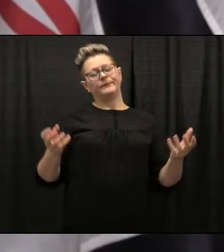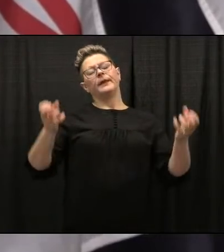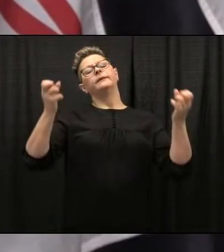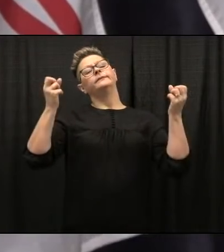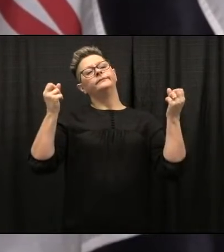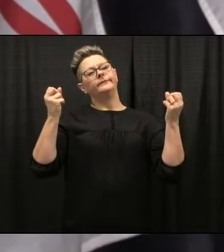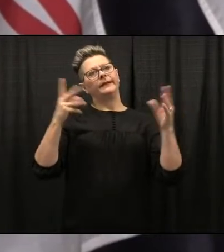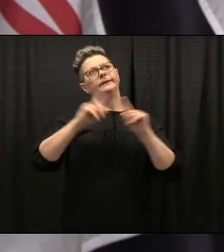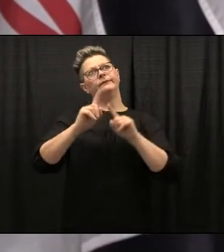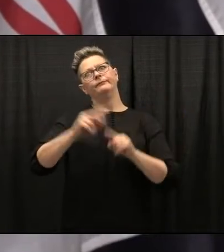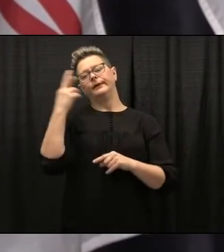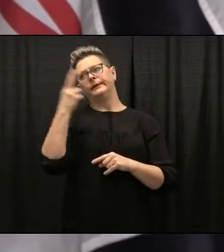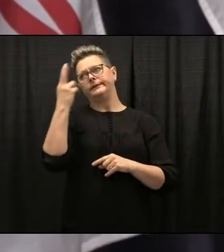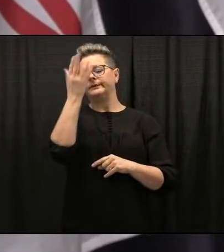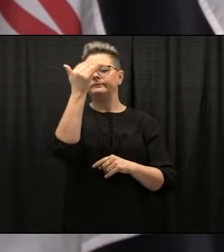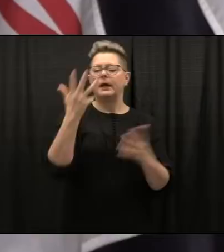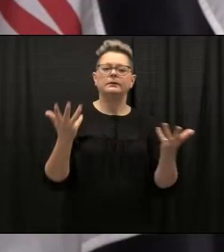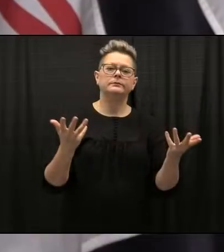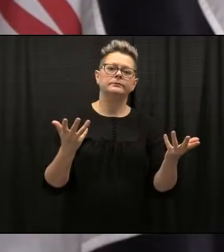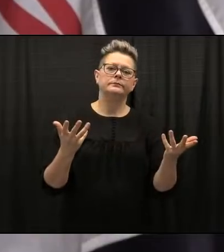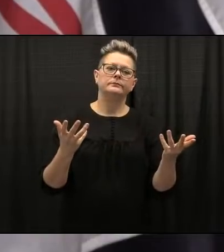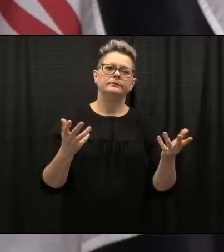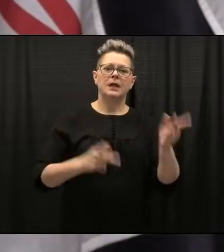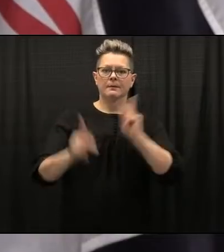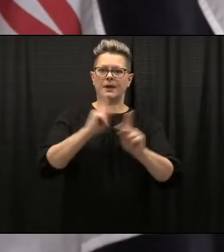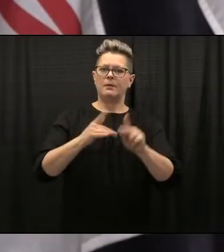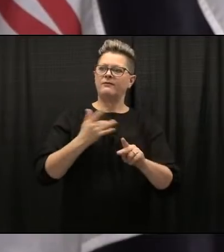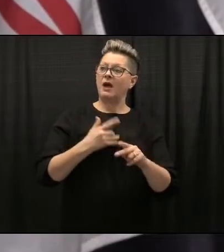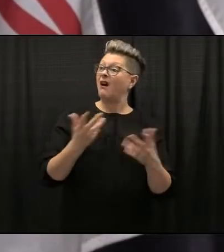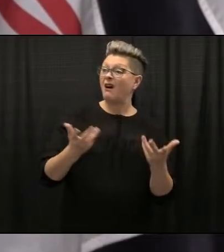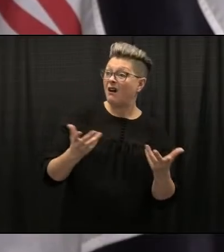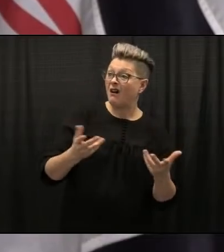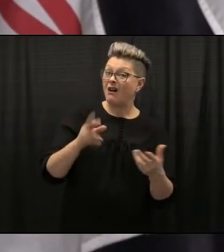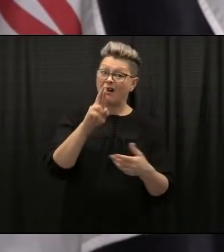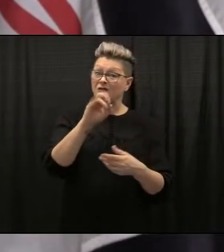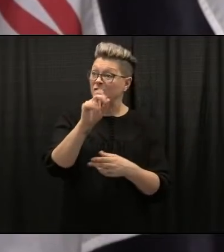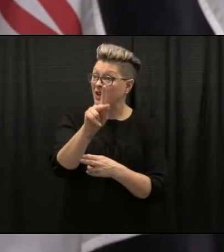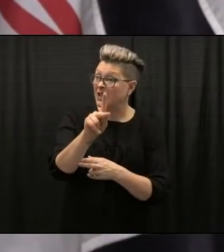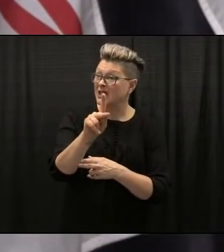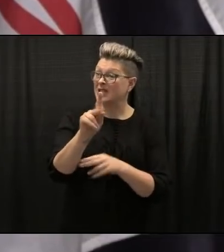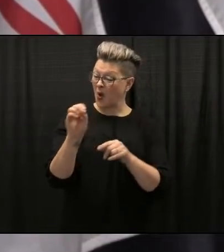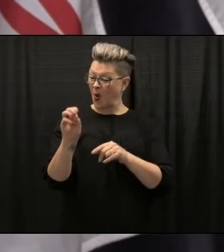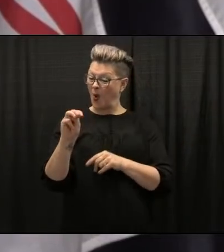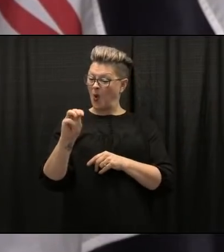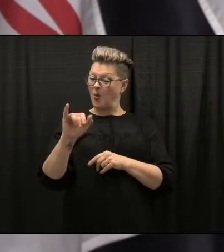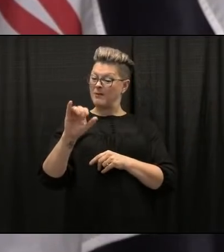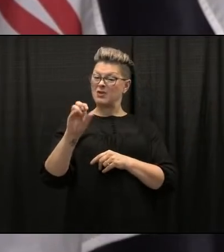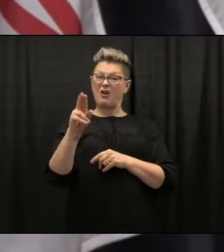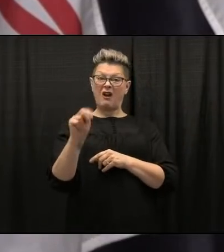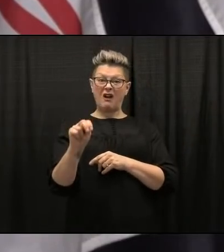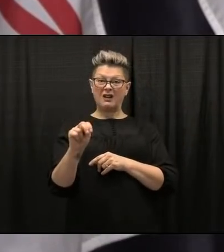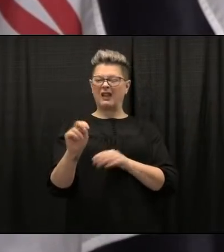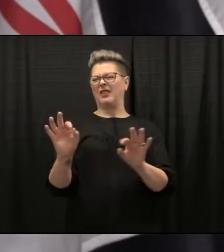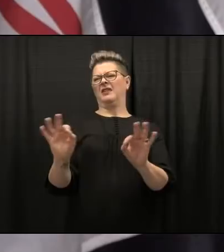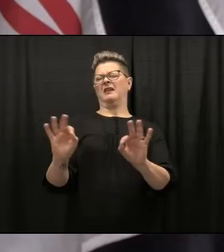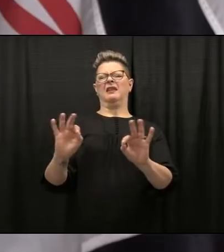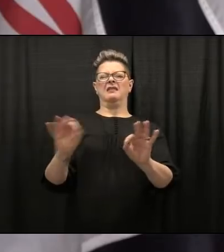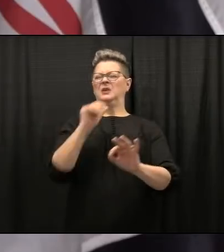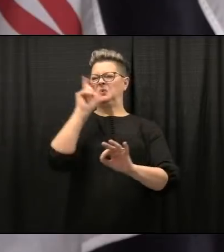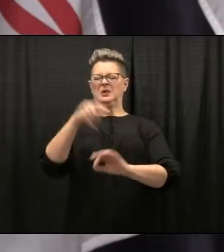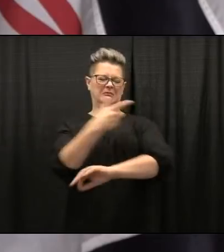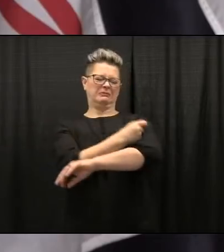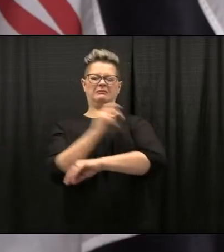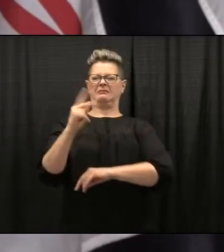thought that people weren't at as high a risk, that this was a milder disease, but, we do know that we want to